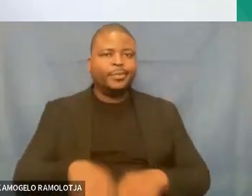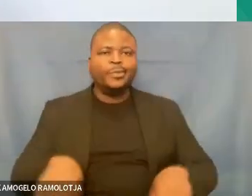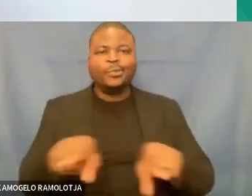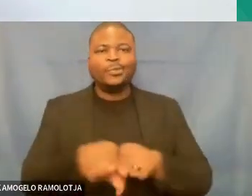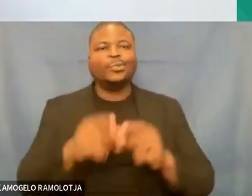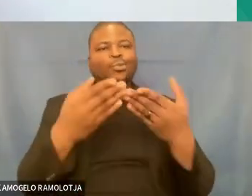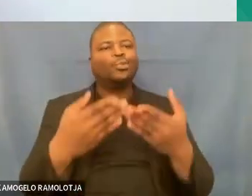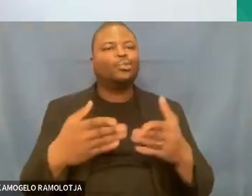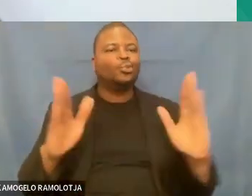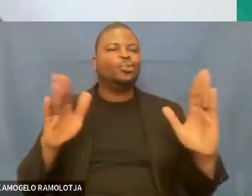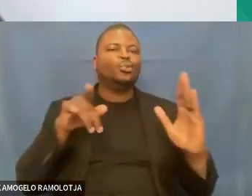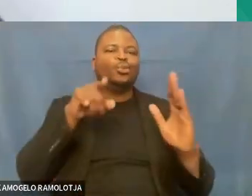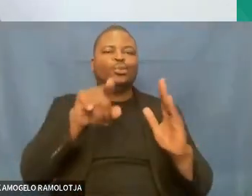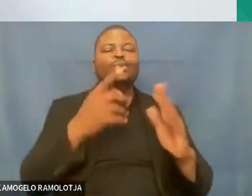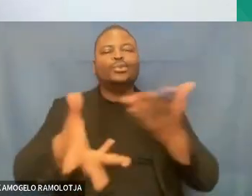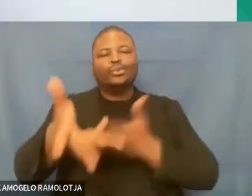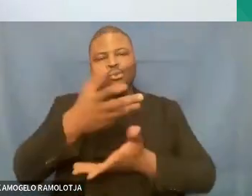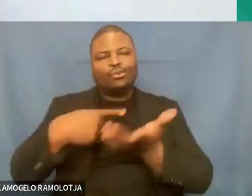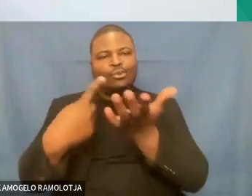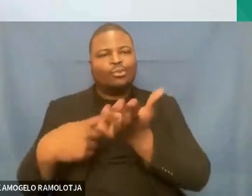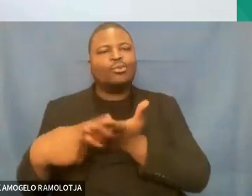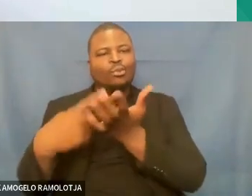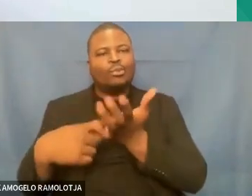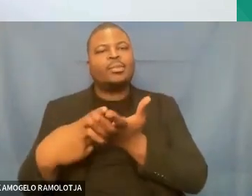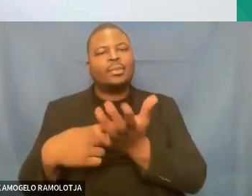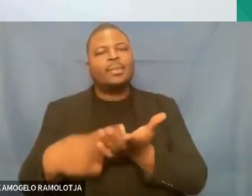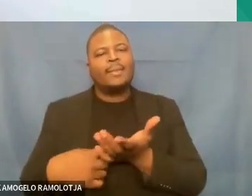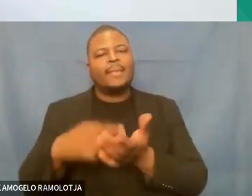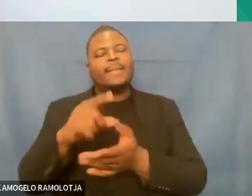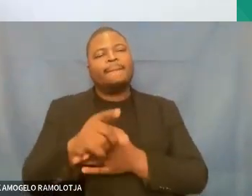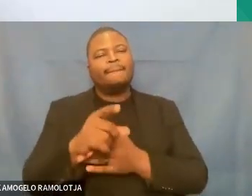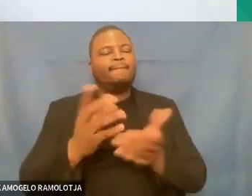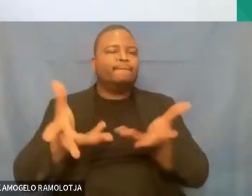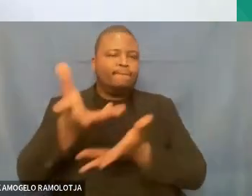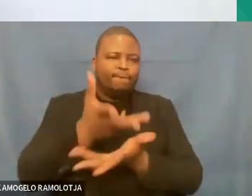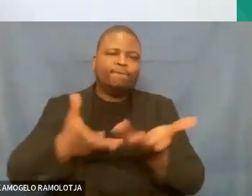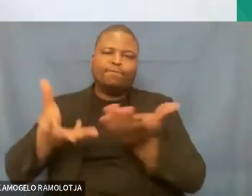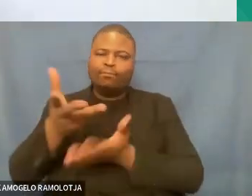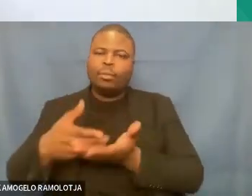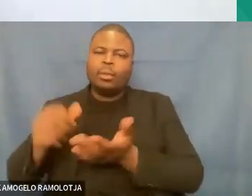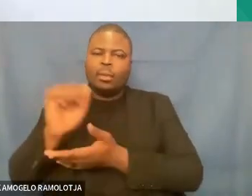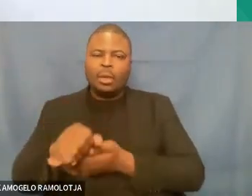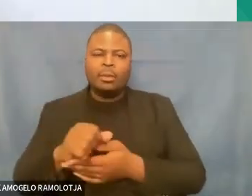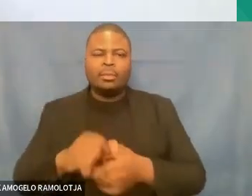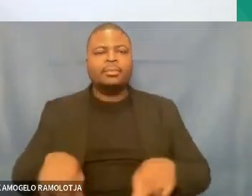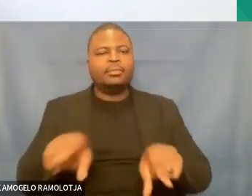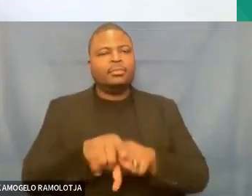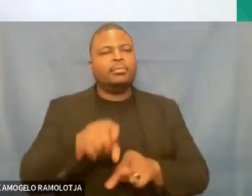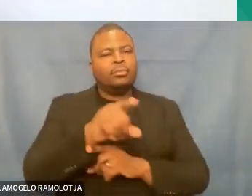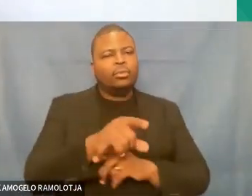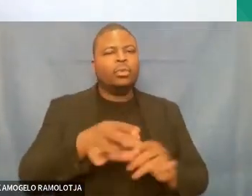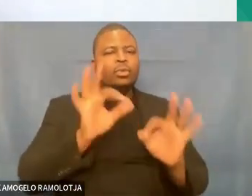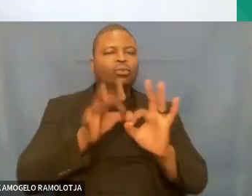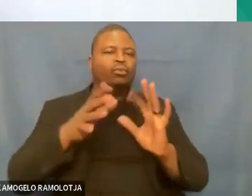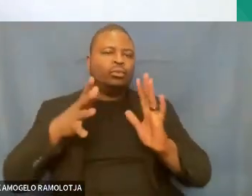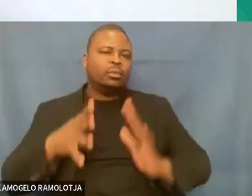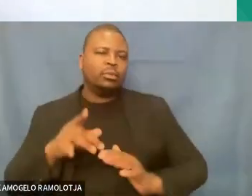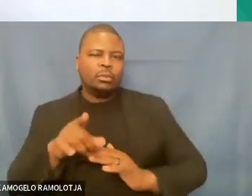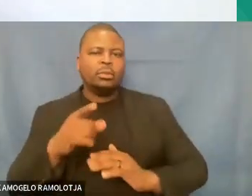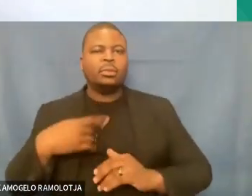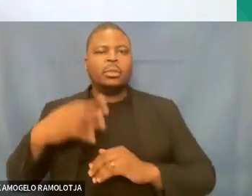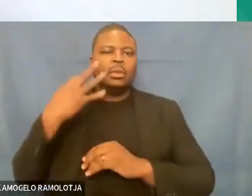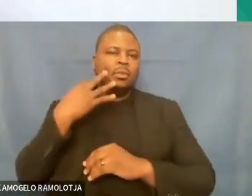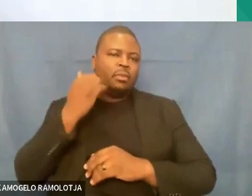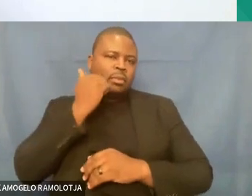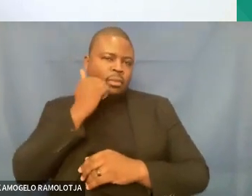open to the conversations and driving this within your own communities. A special thank you as well to our interpreters, our French, Spanish,